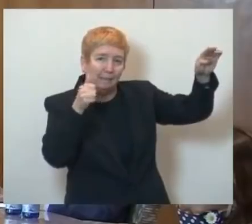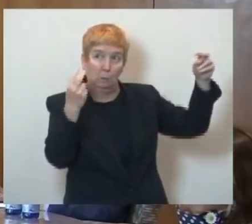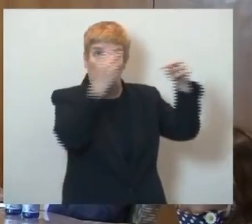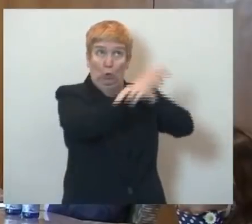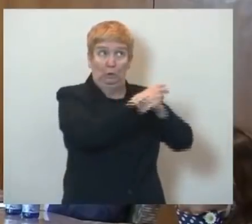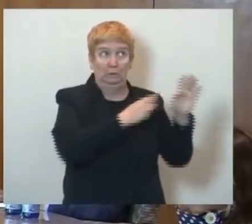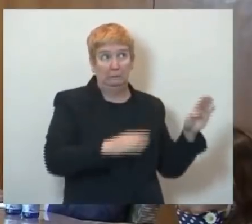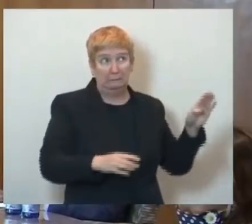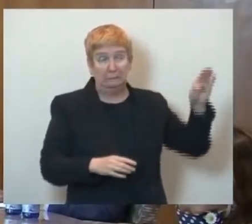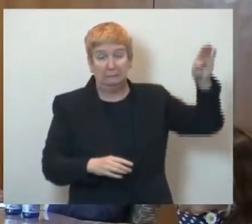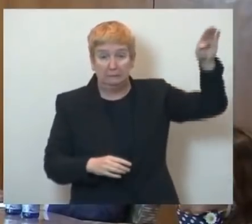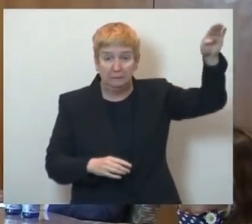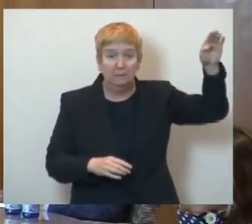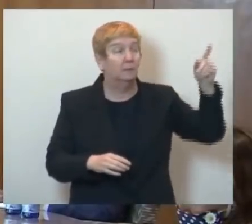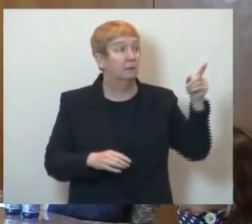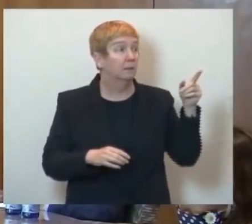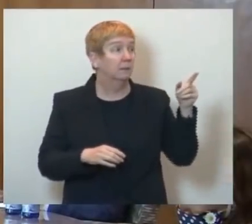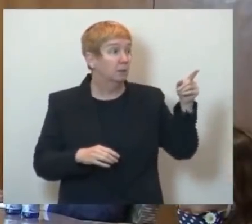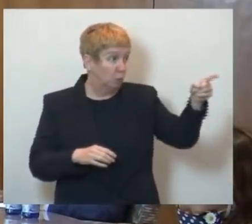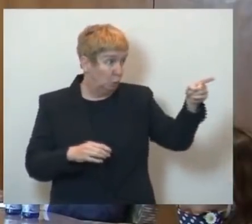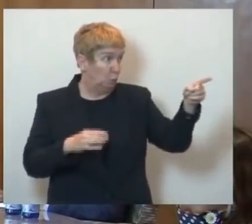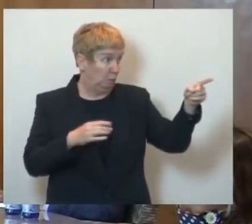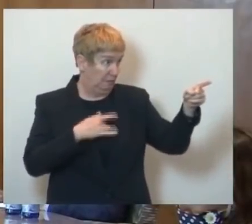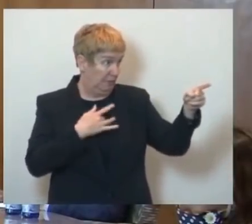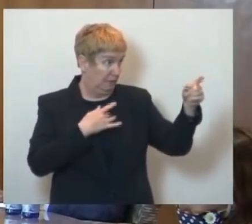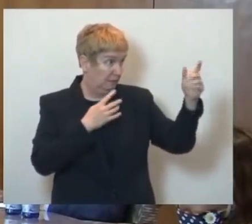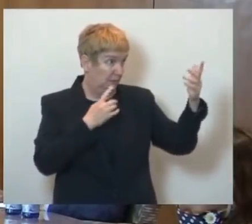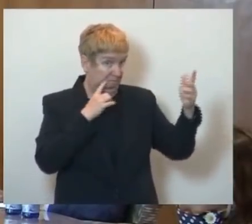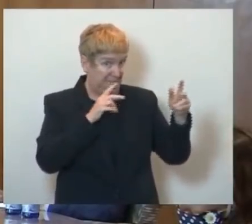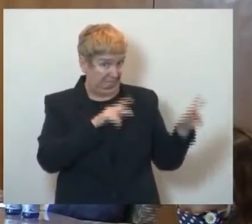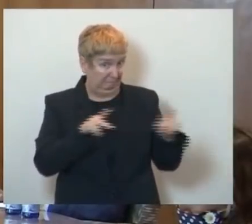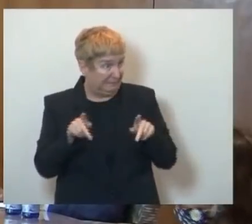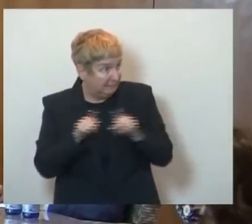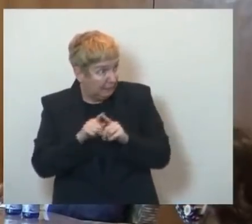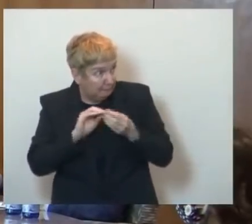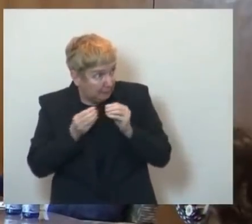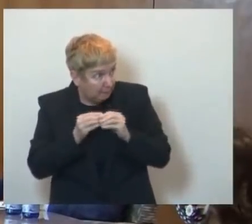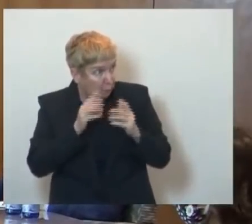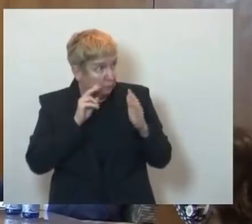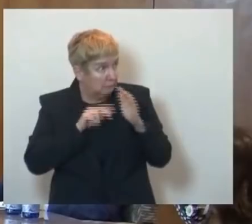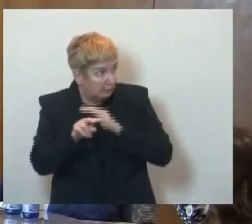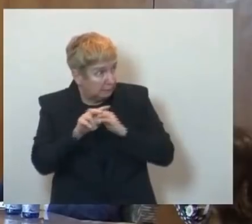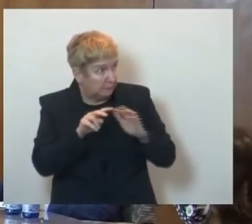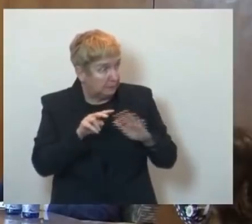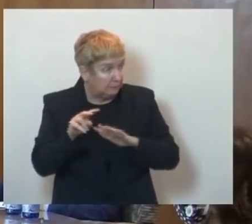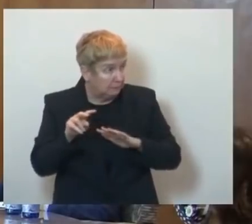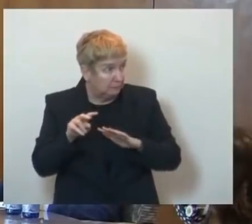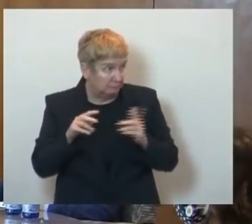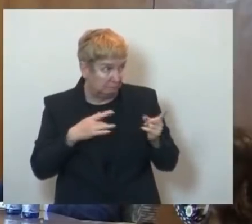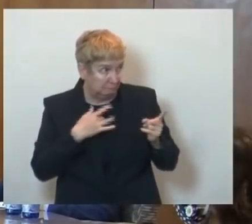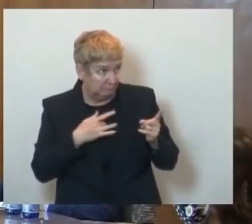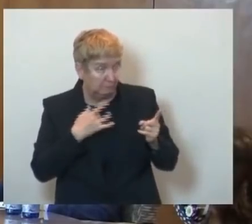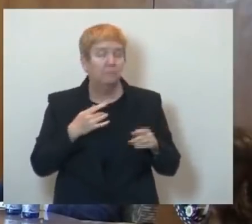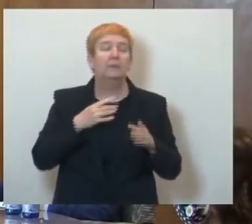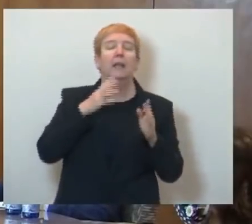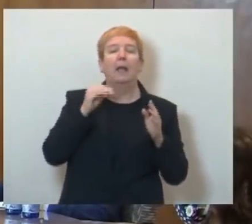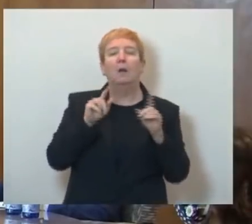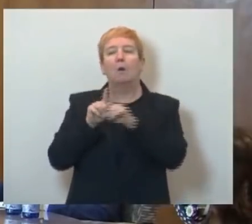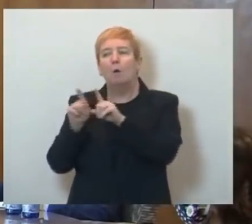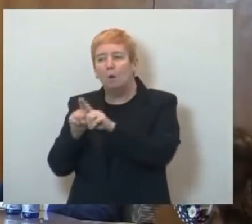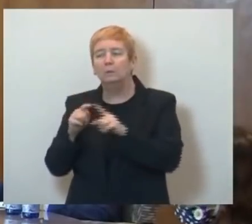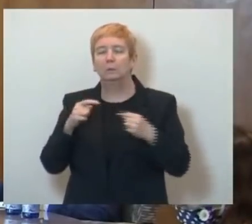if you have sort of a similar estimate. Sorry. And I also wanted to